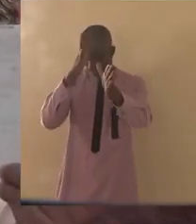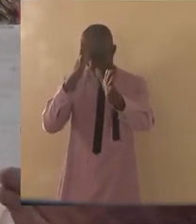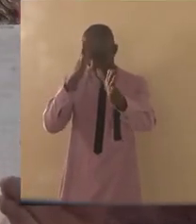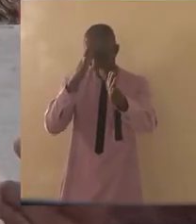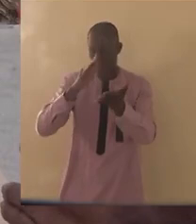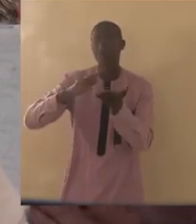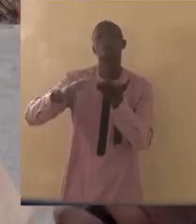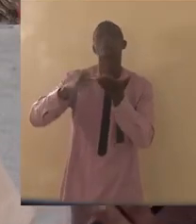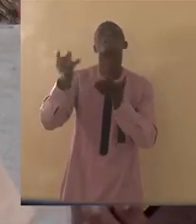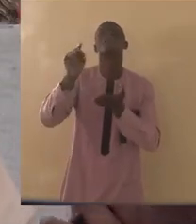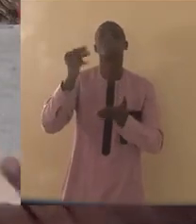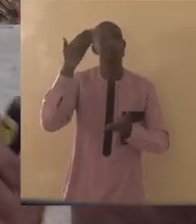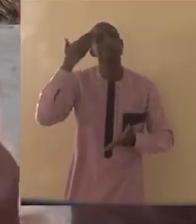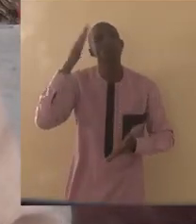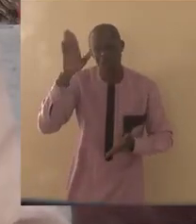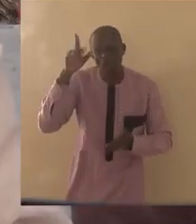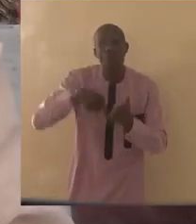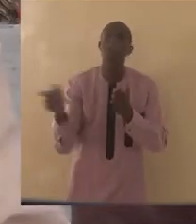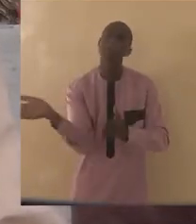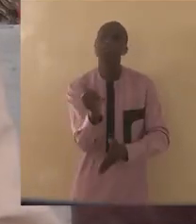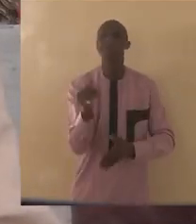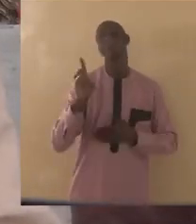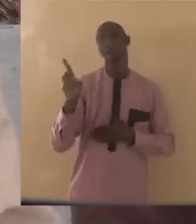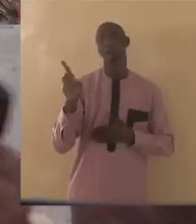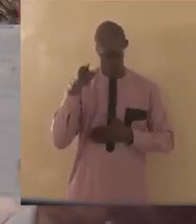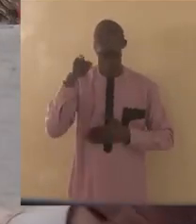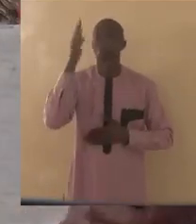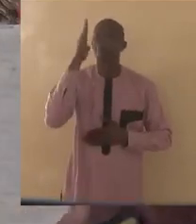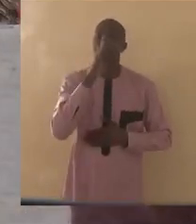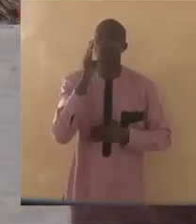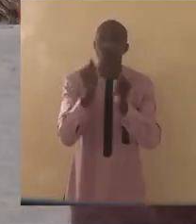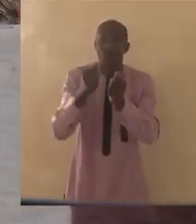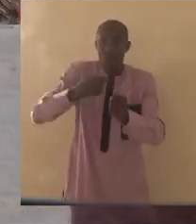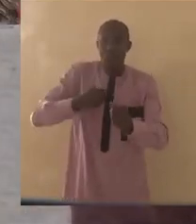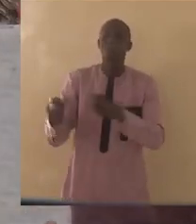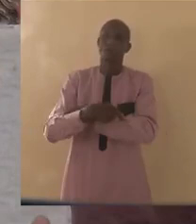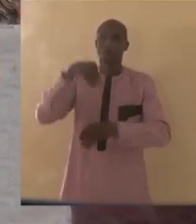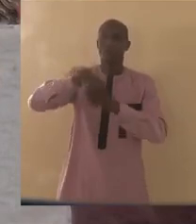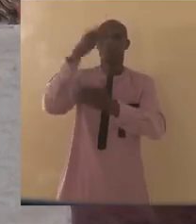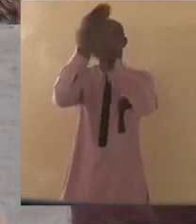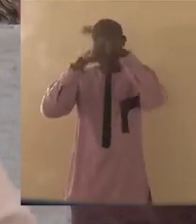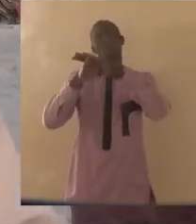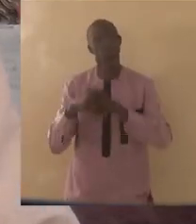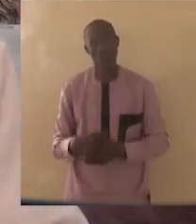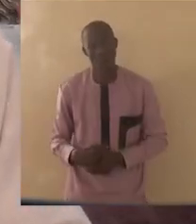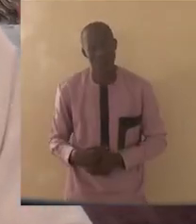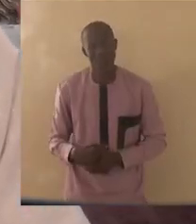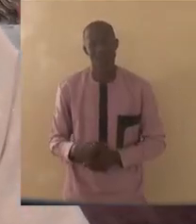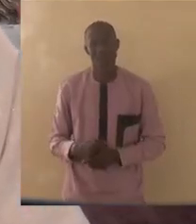Father, forgive them, for they know not what they do. You will be with me today in